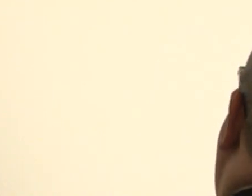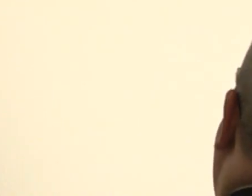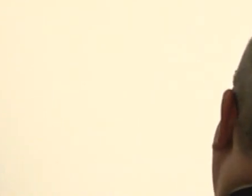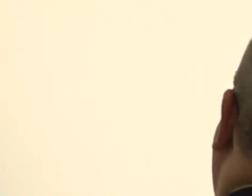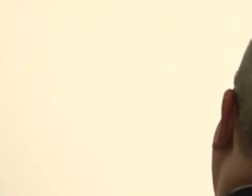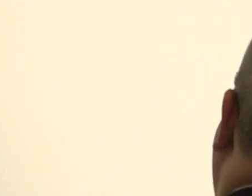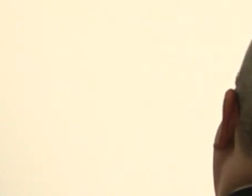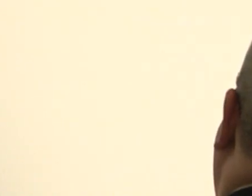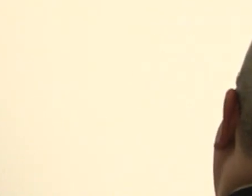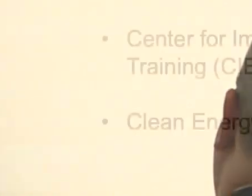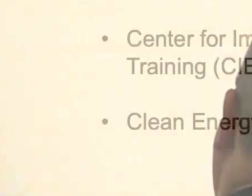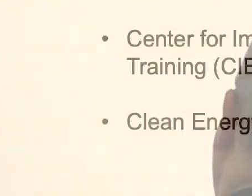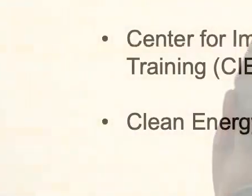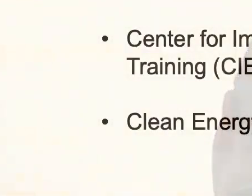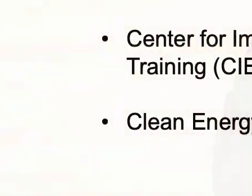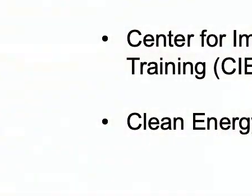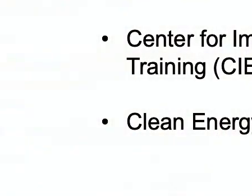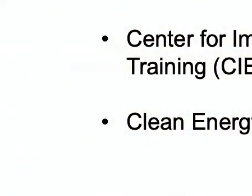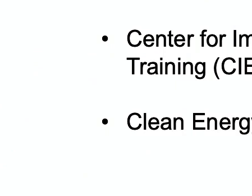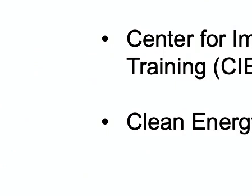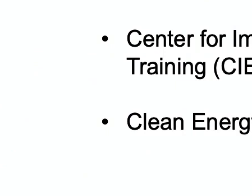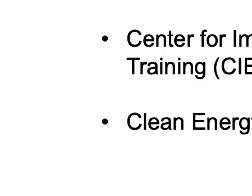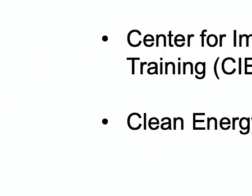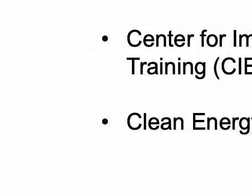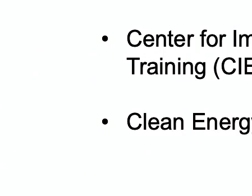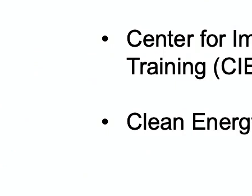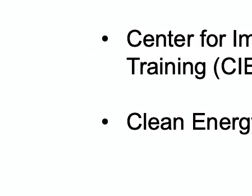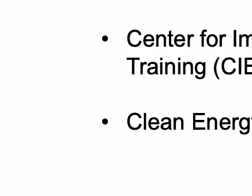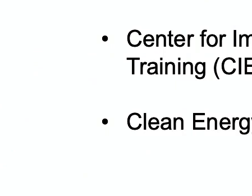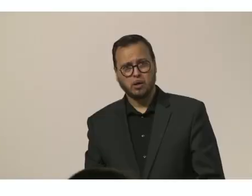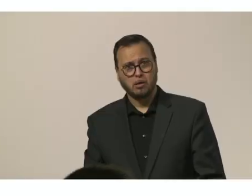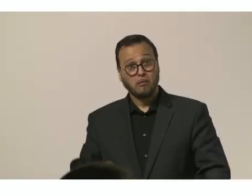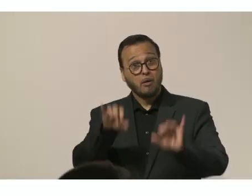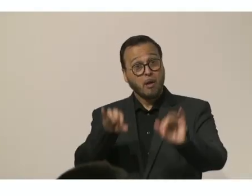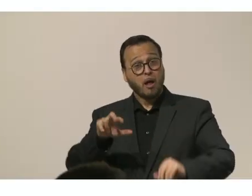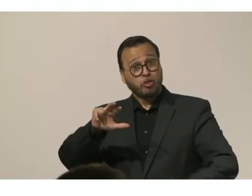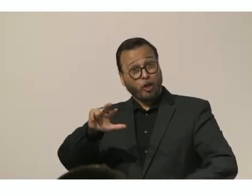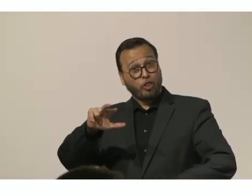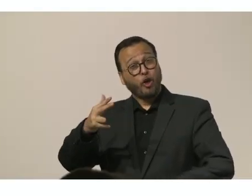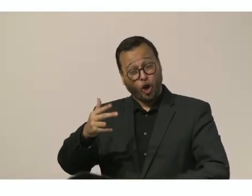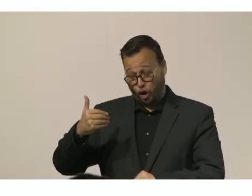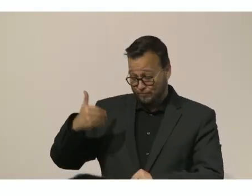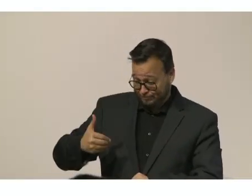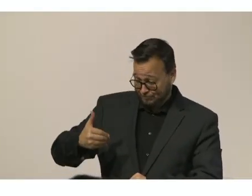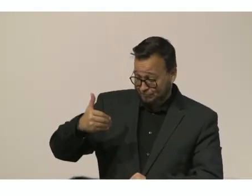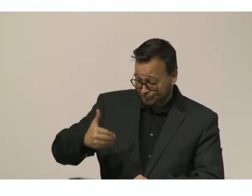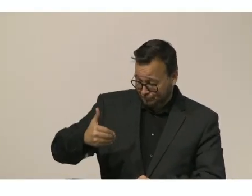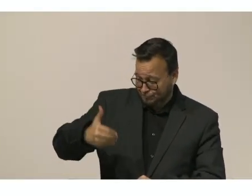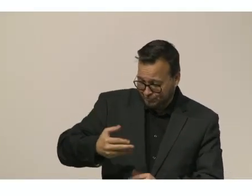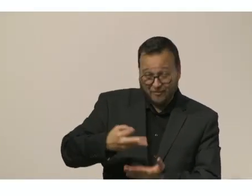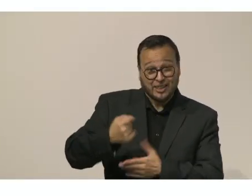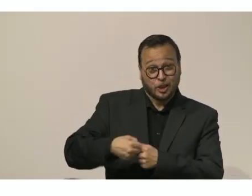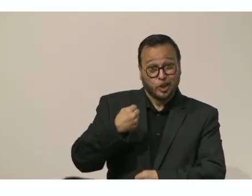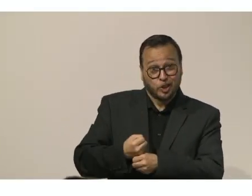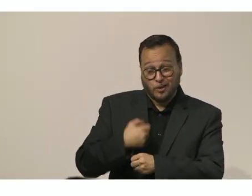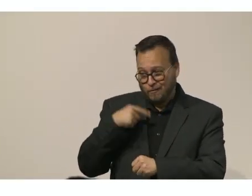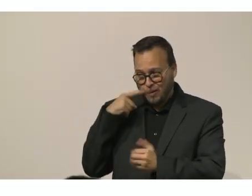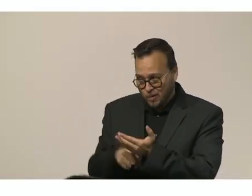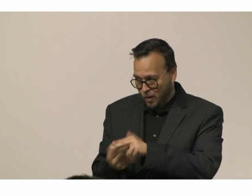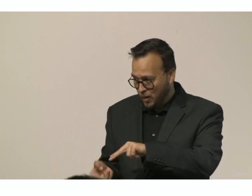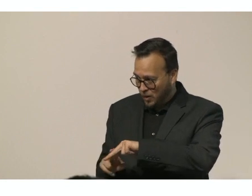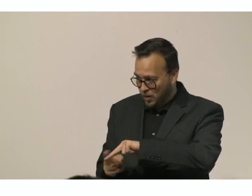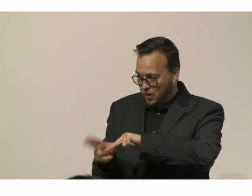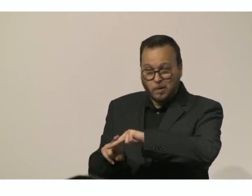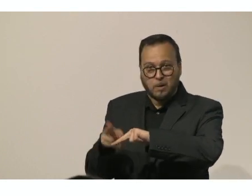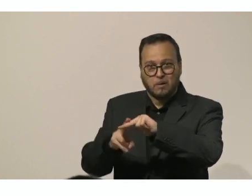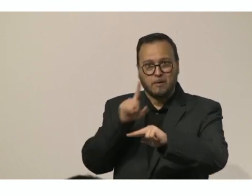which is an enrollment of 10,004. And this marks the third consecutive fiscal year of increased enrollment for the division.